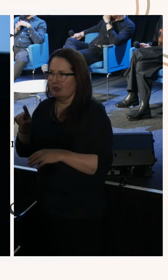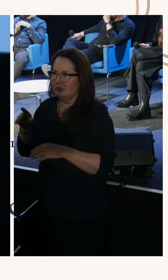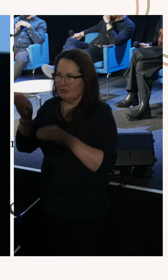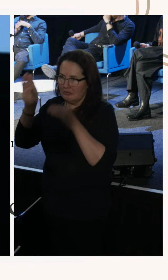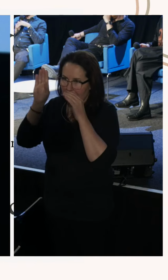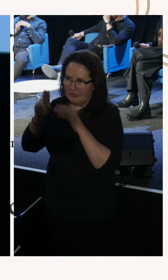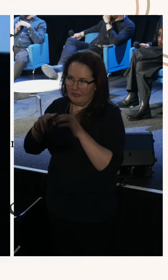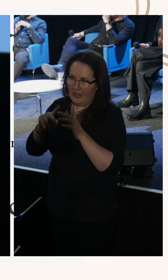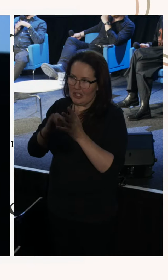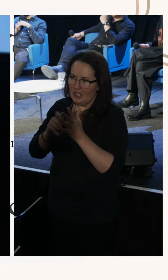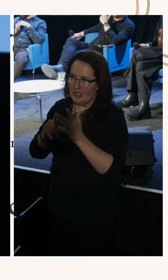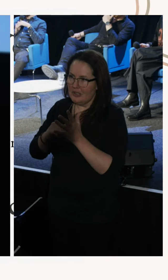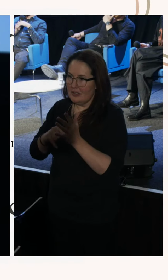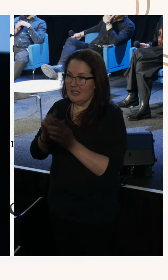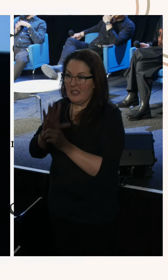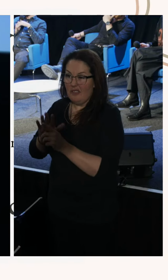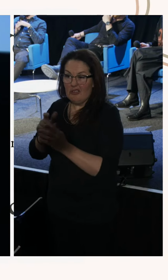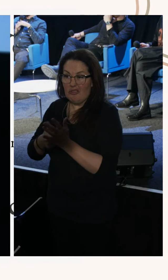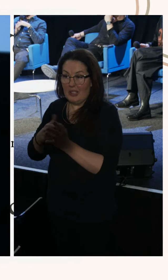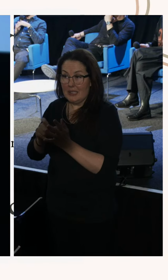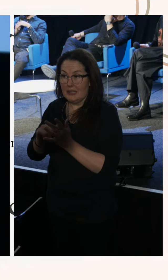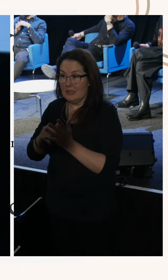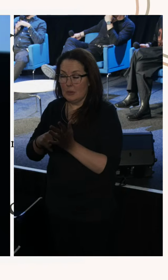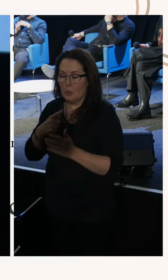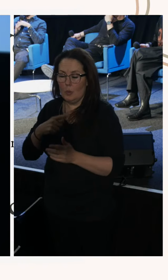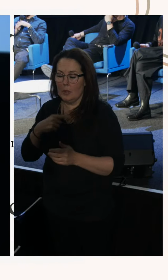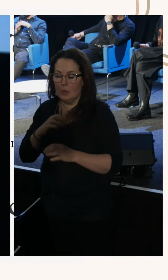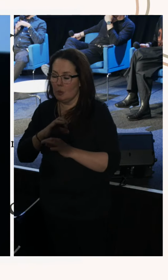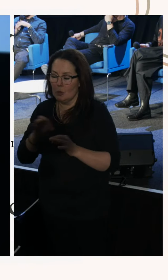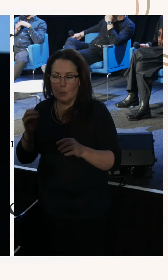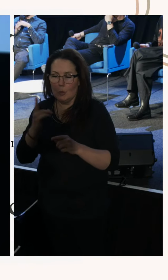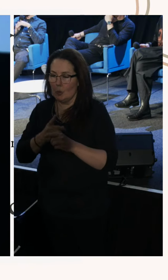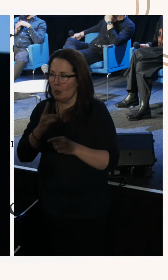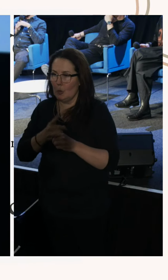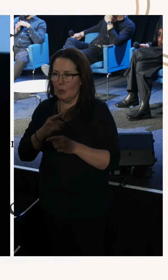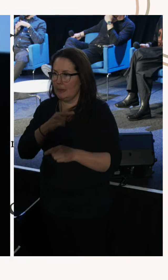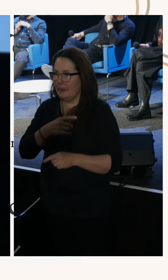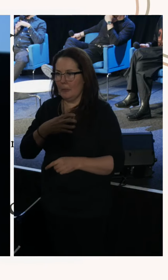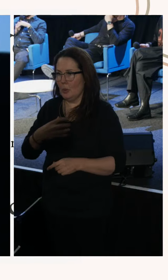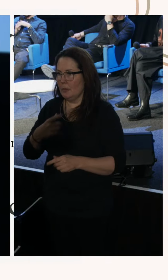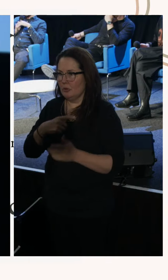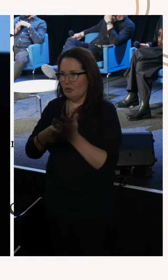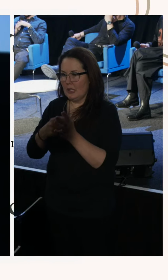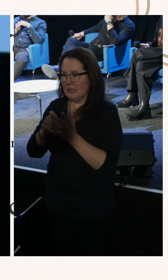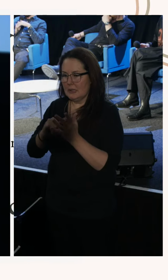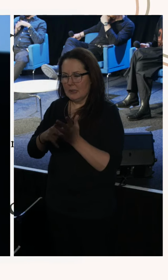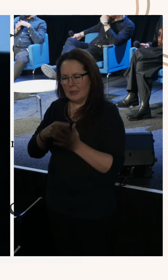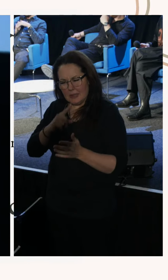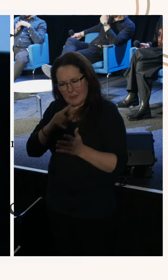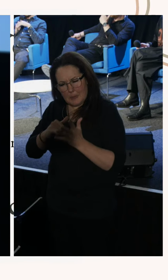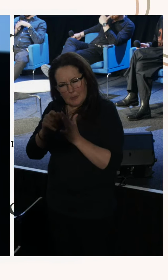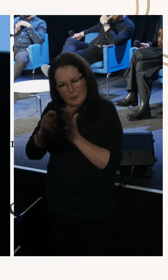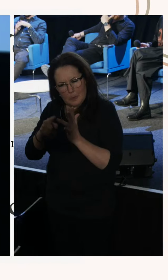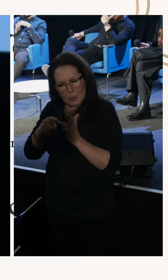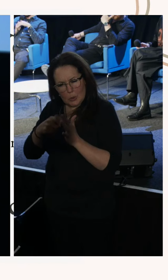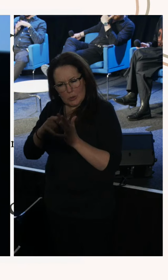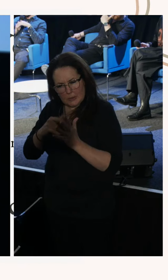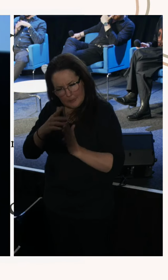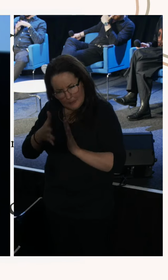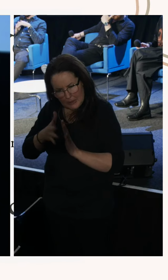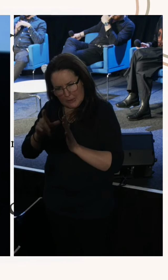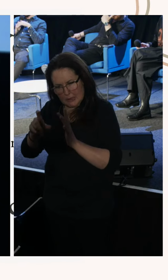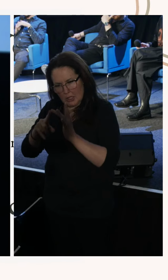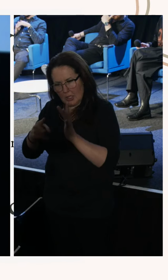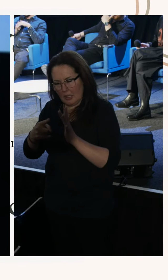why I don't talk to him anymore. And I said, why do you, what do you mean spooks? It's the CIA. I thought that